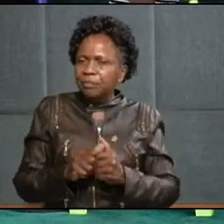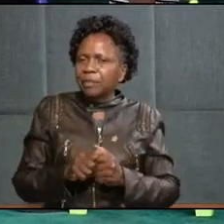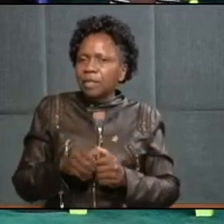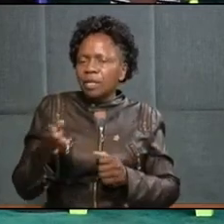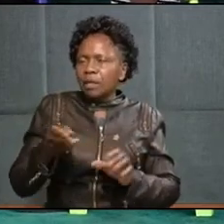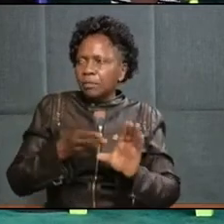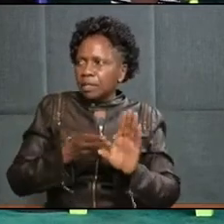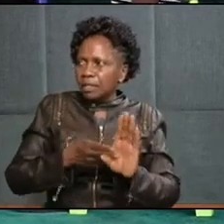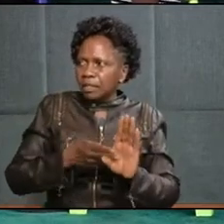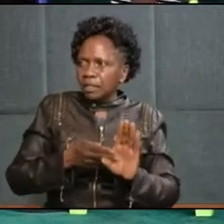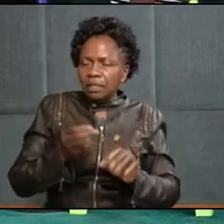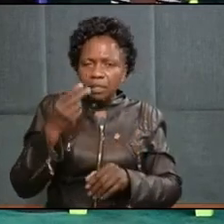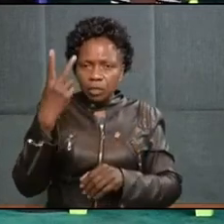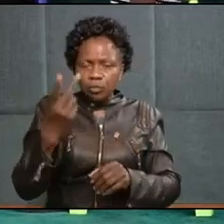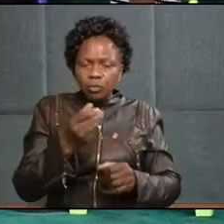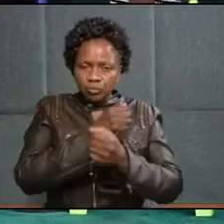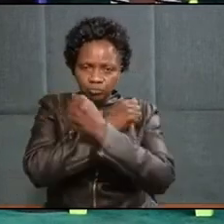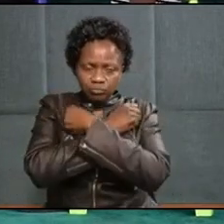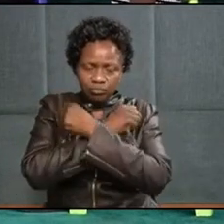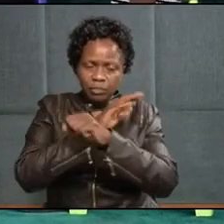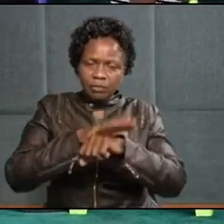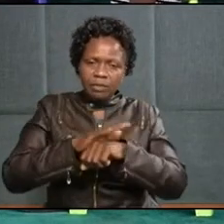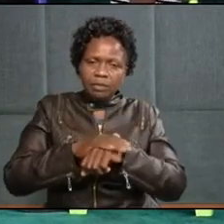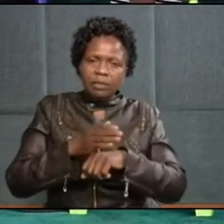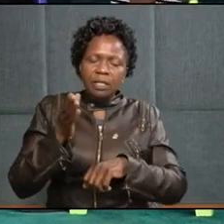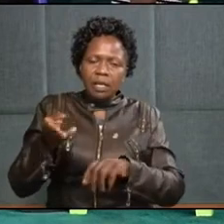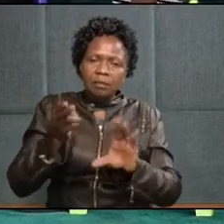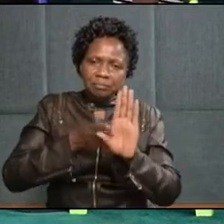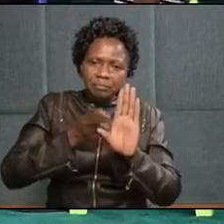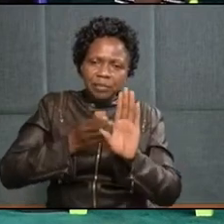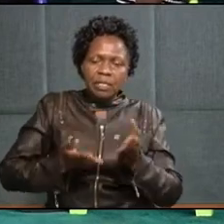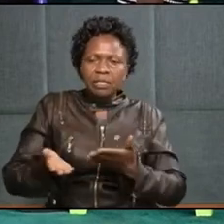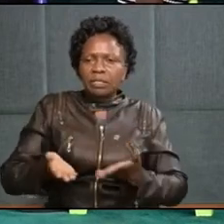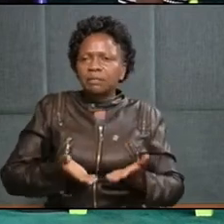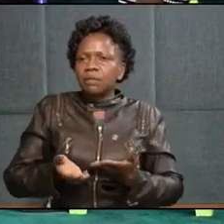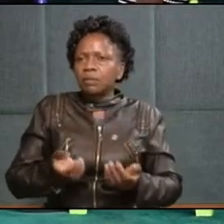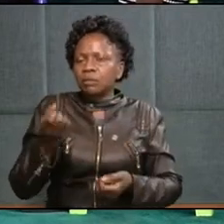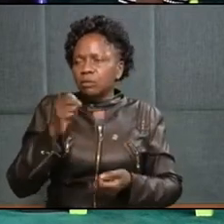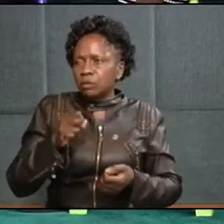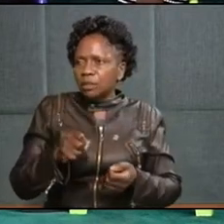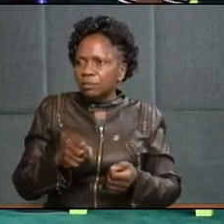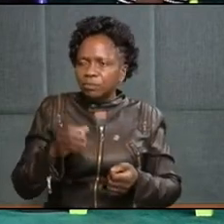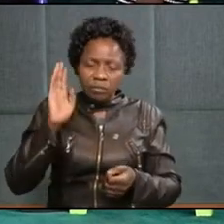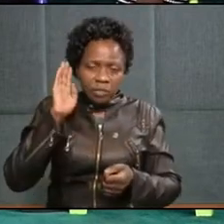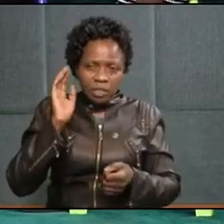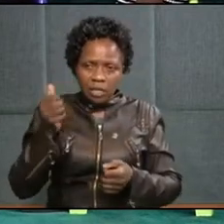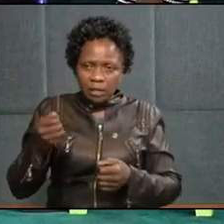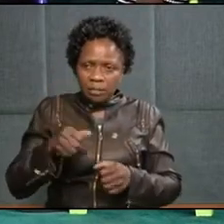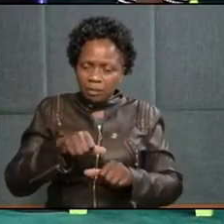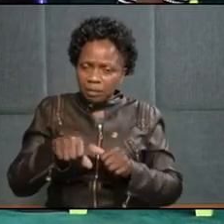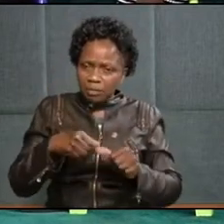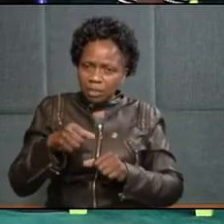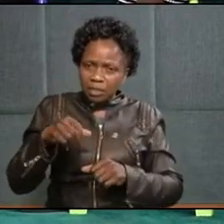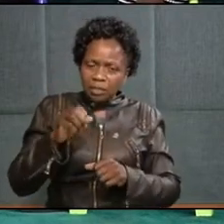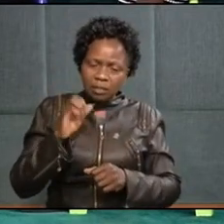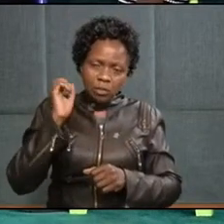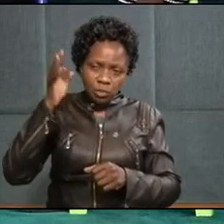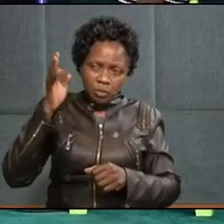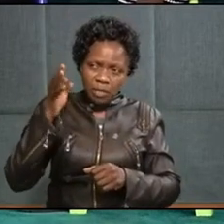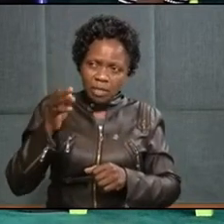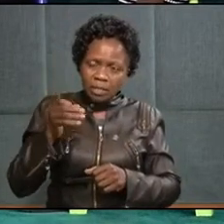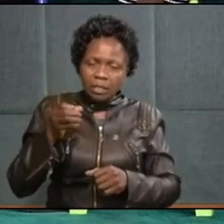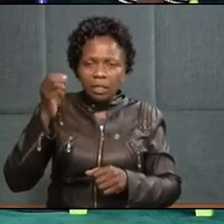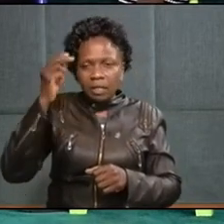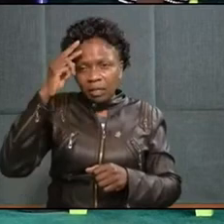and Aquila, the two good friends of Paul, they were actually in that service. And so they listened as Apollo preached the gospel and